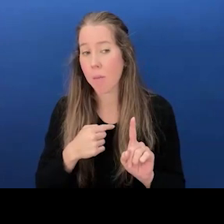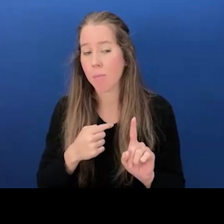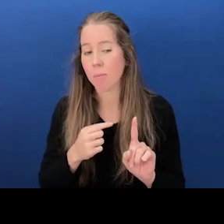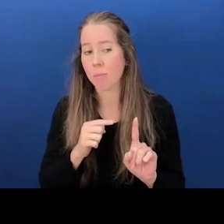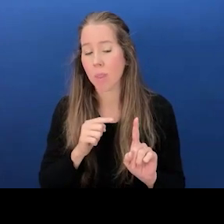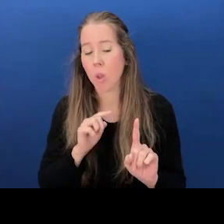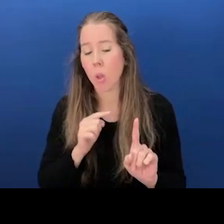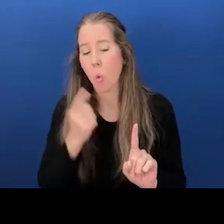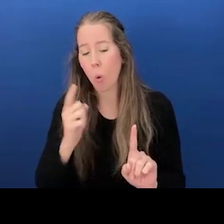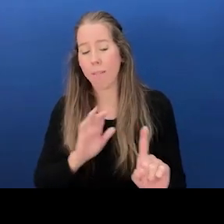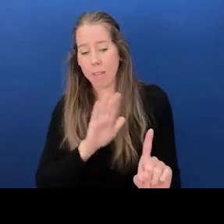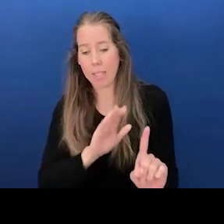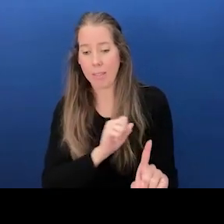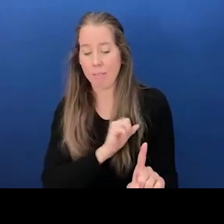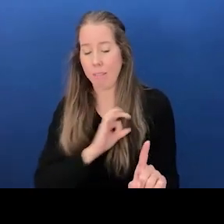testers. And so